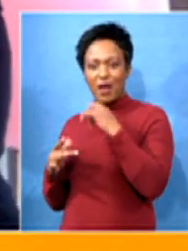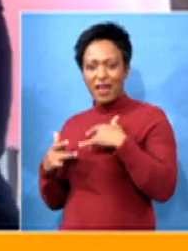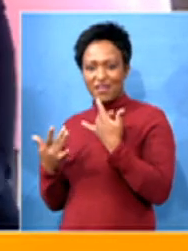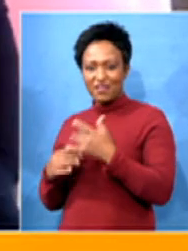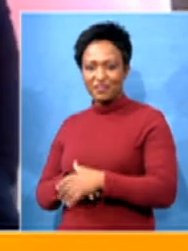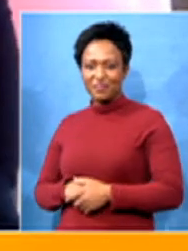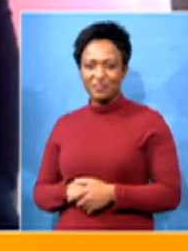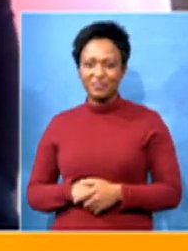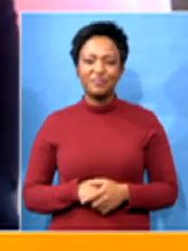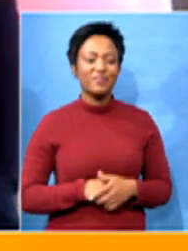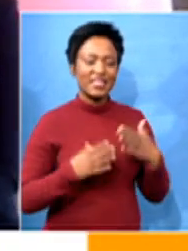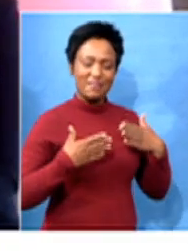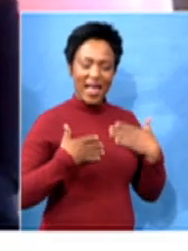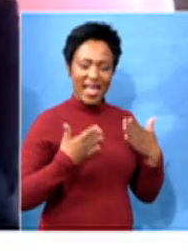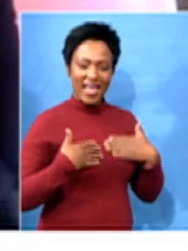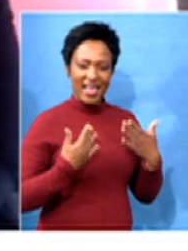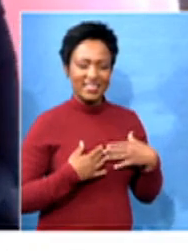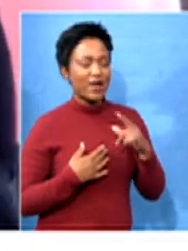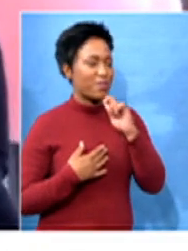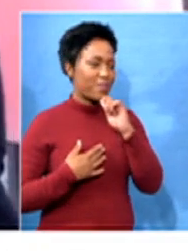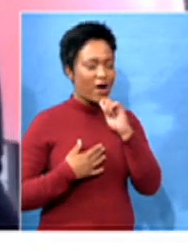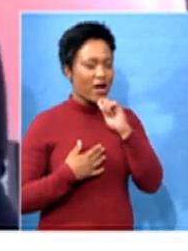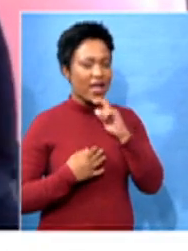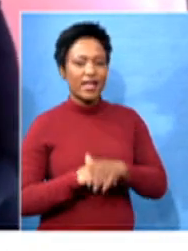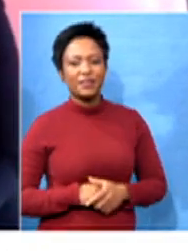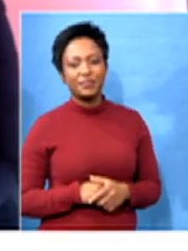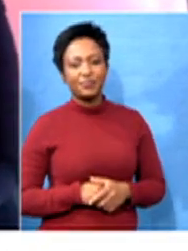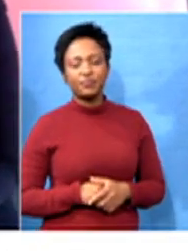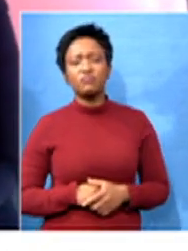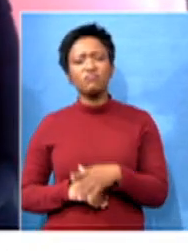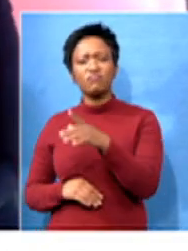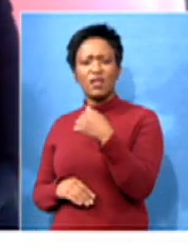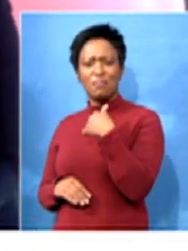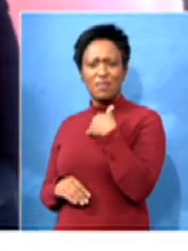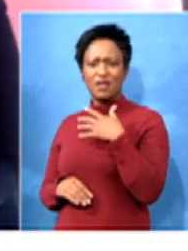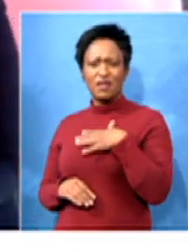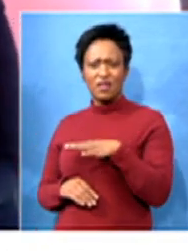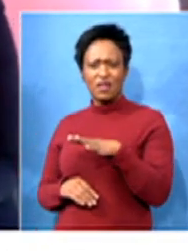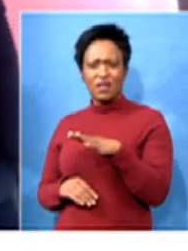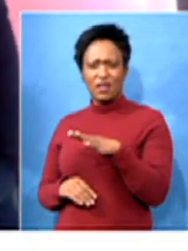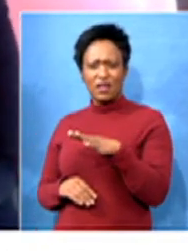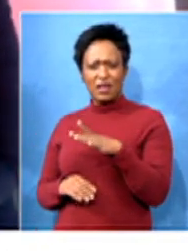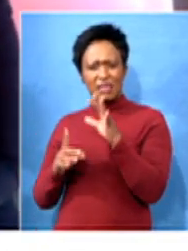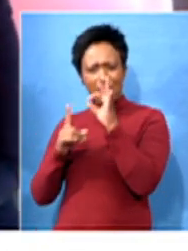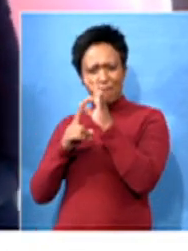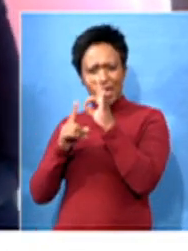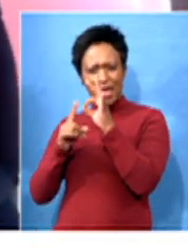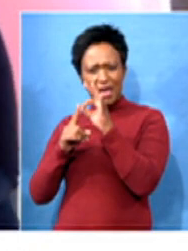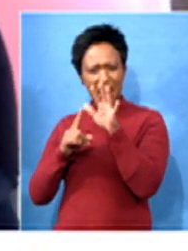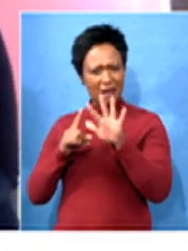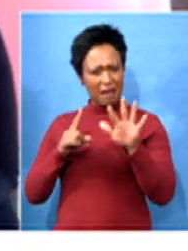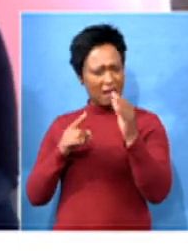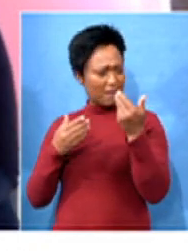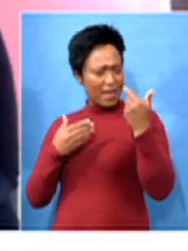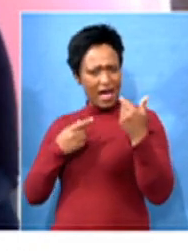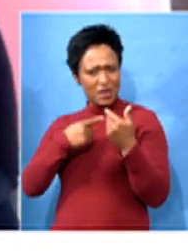It'll be a pleasure. Good morning. So first off, I'm curious, what's up with the pink stuff there behind you,